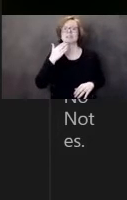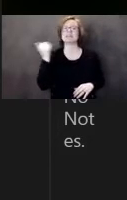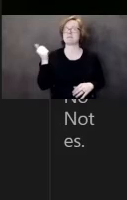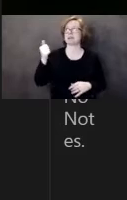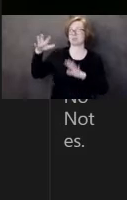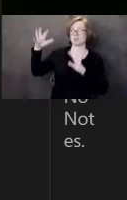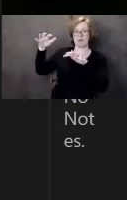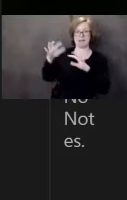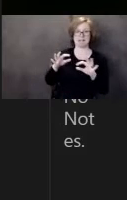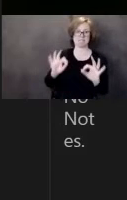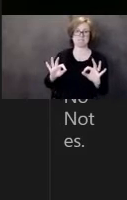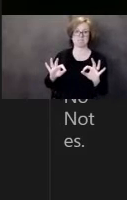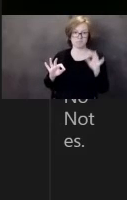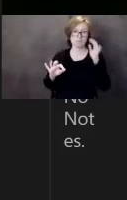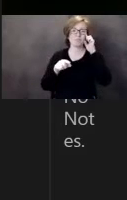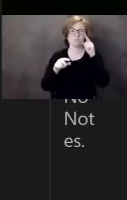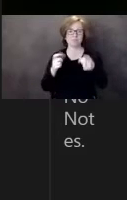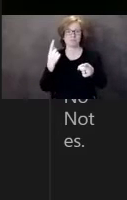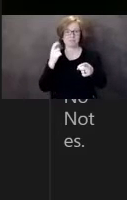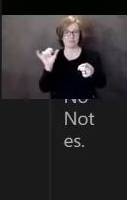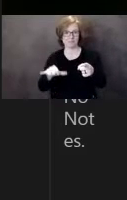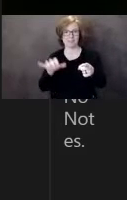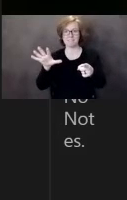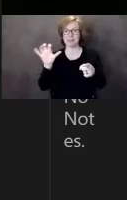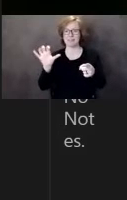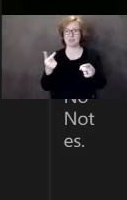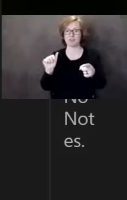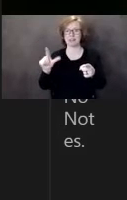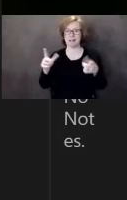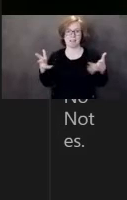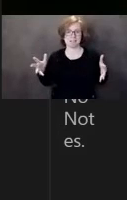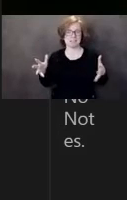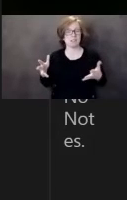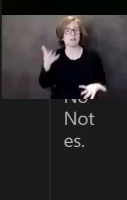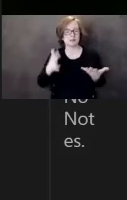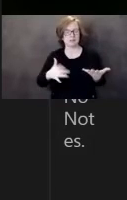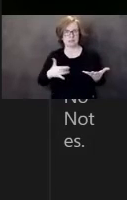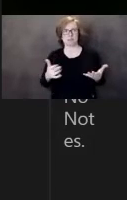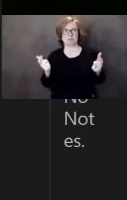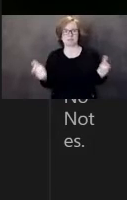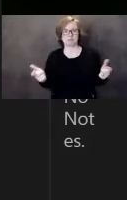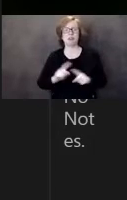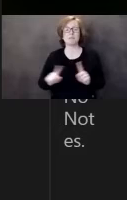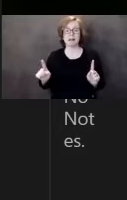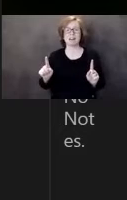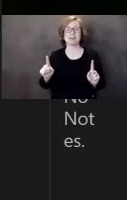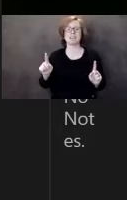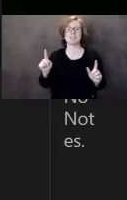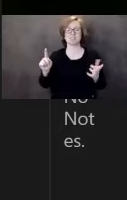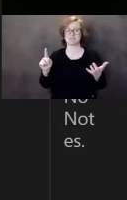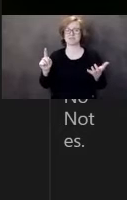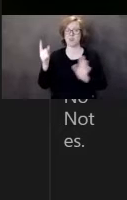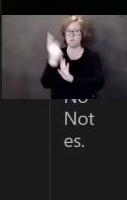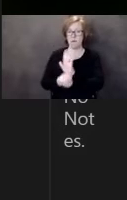only a 500-gallon tank. It might look pretty ominous, but it fills an hour rain on the surface area of this roof in just a couple days, which